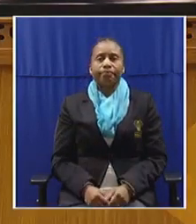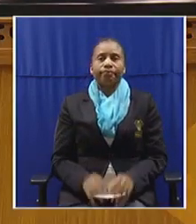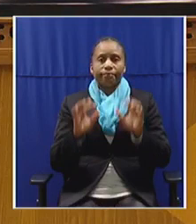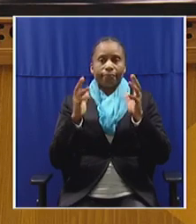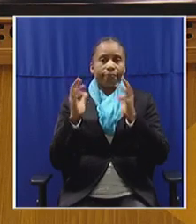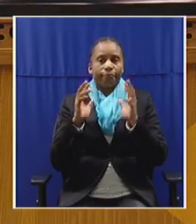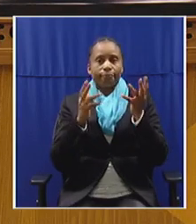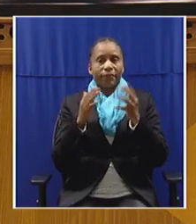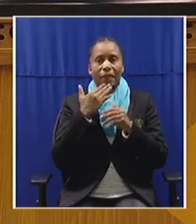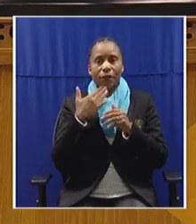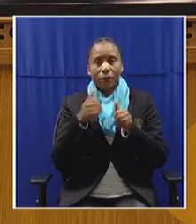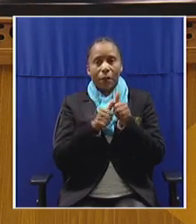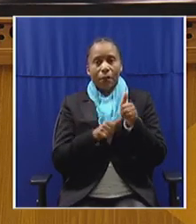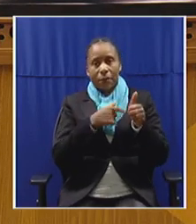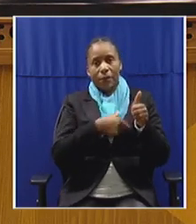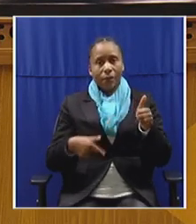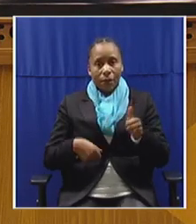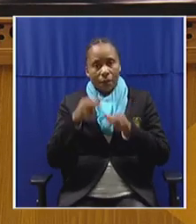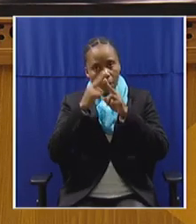Thank you, Deputy President. The Honorable Graham.